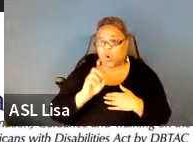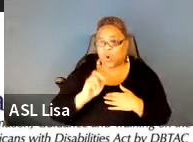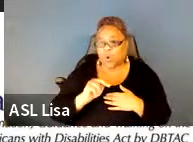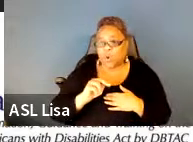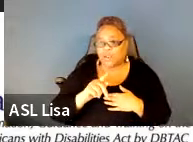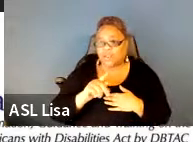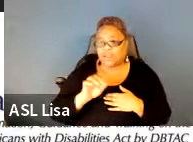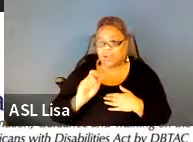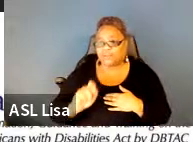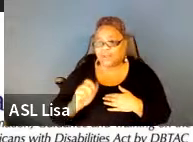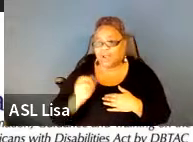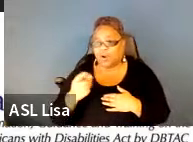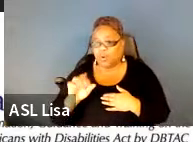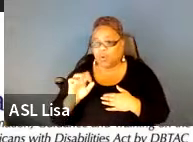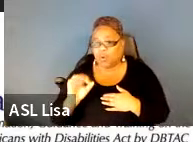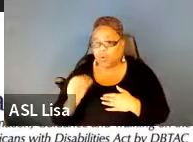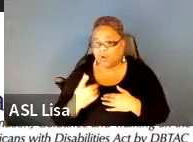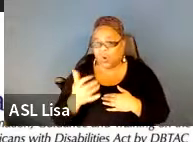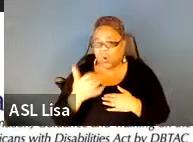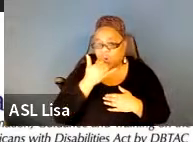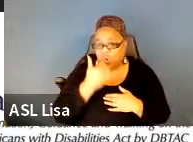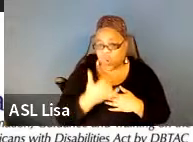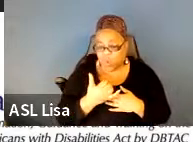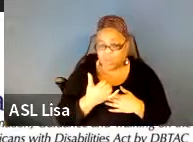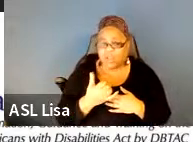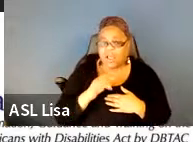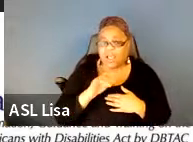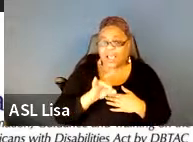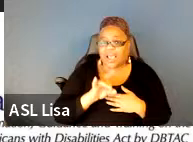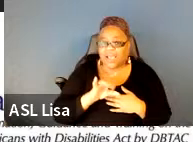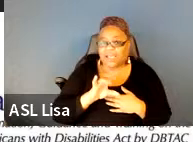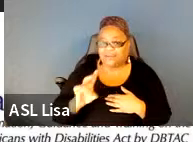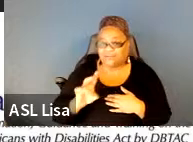accessibilityonline.org or reach them by phone at